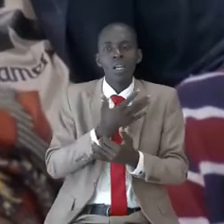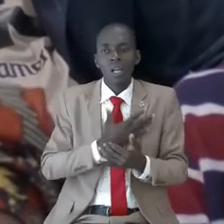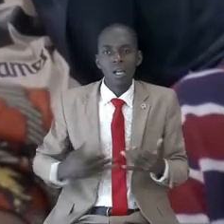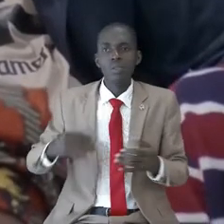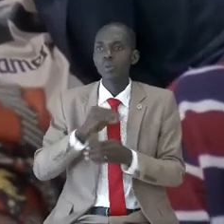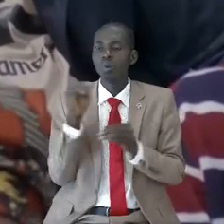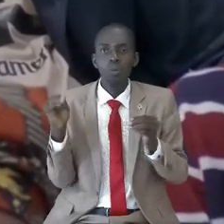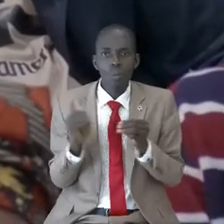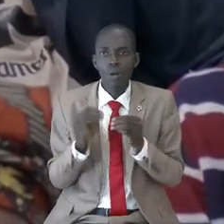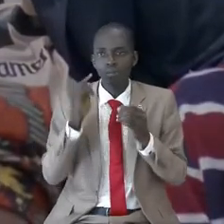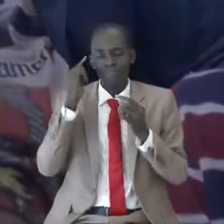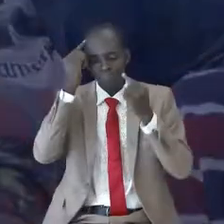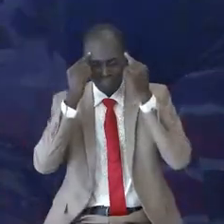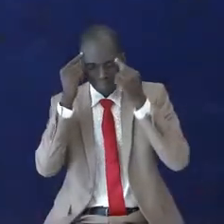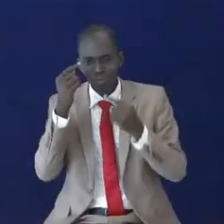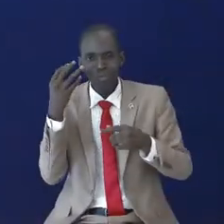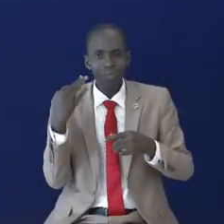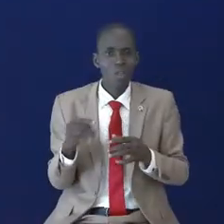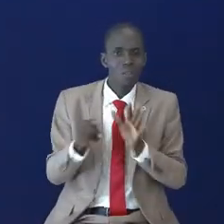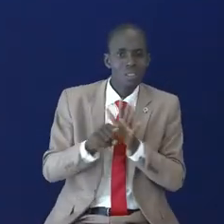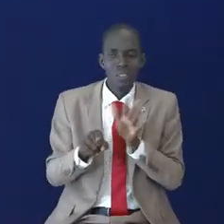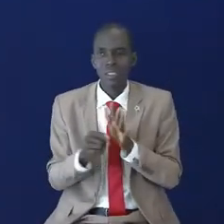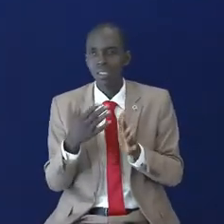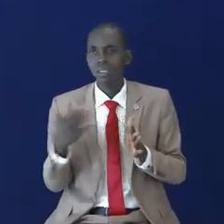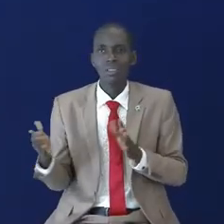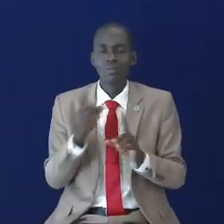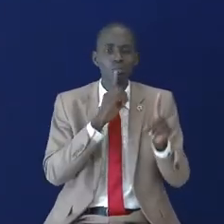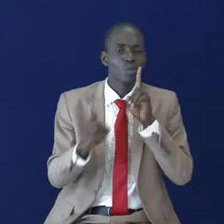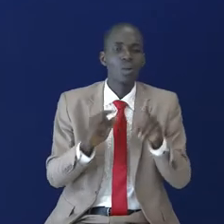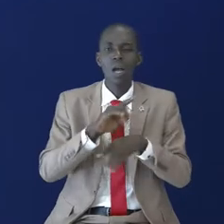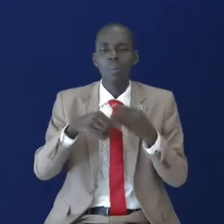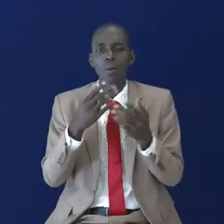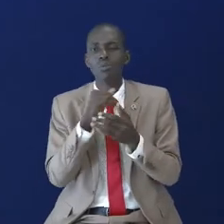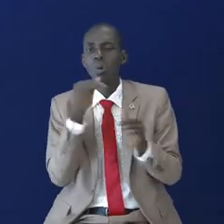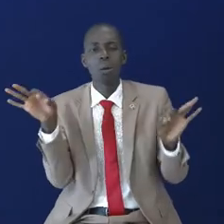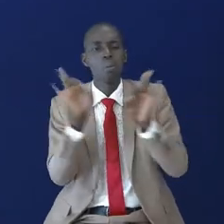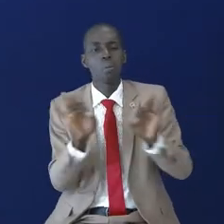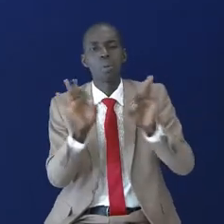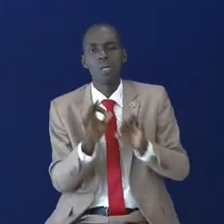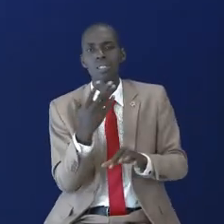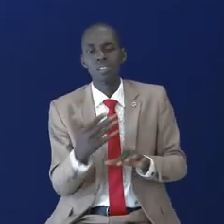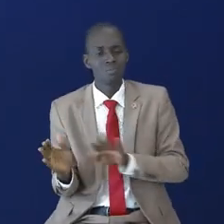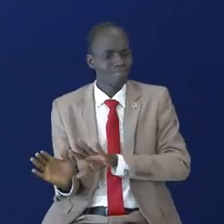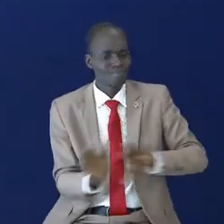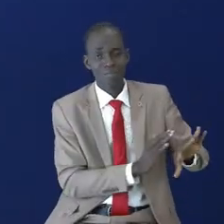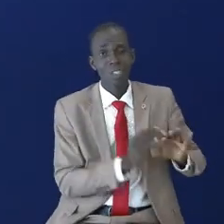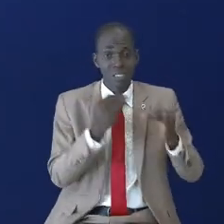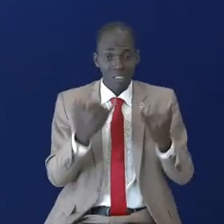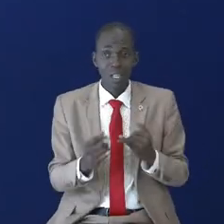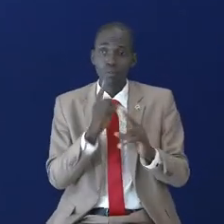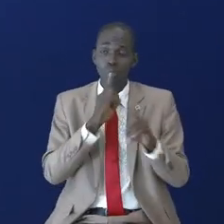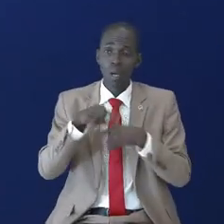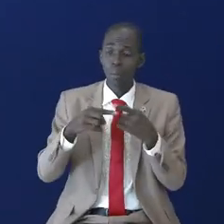gossip, and no more talking about this or about that other irrelevant thing. You're not talking about Jesus who has saved